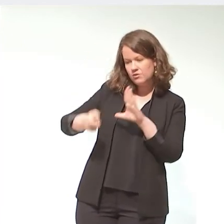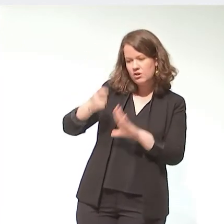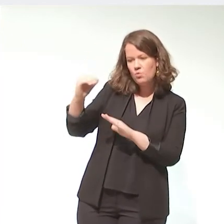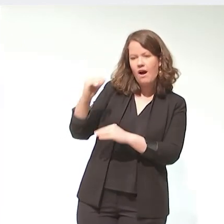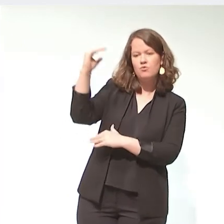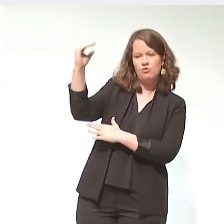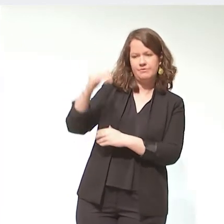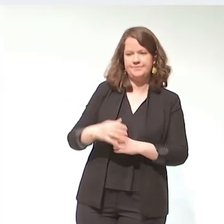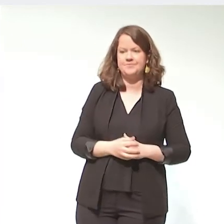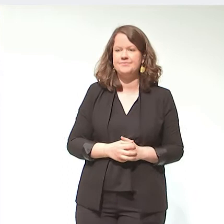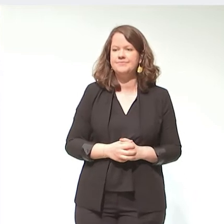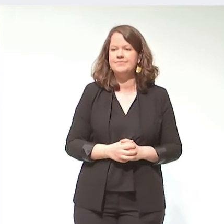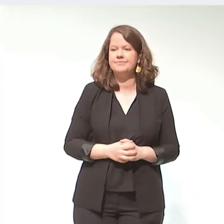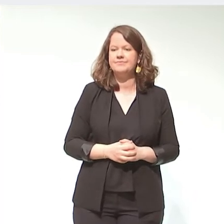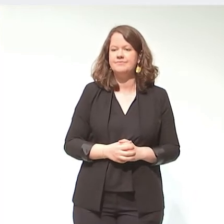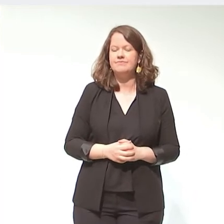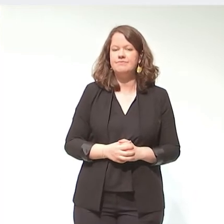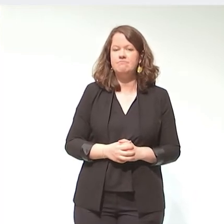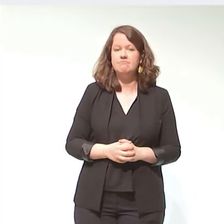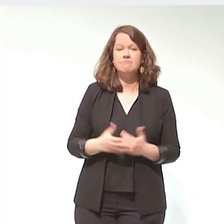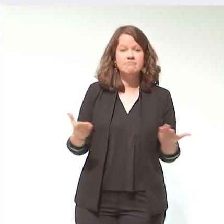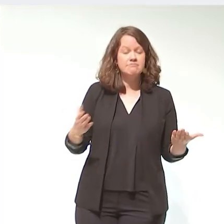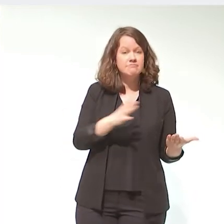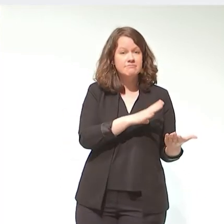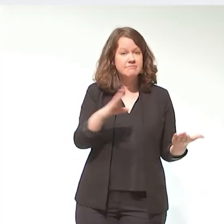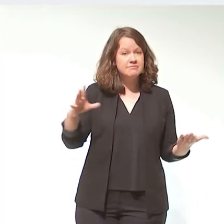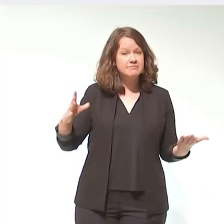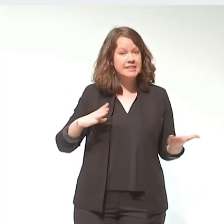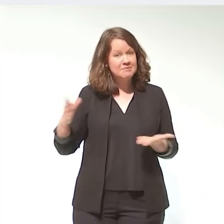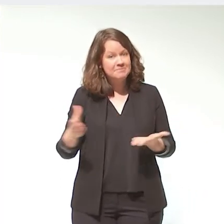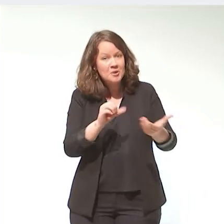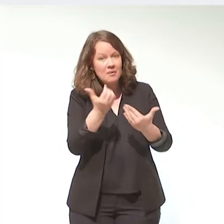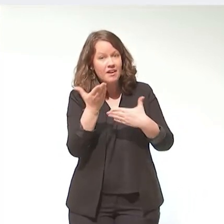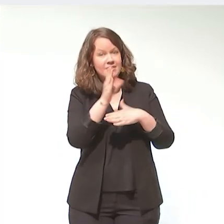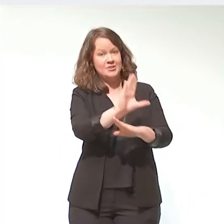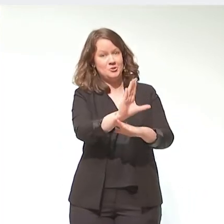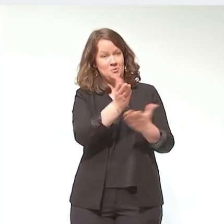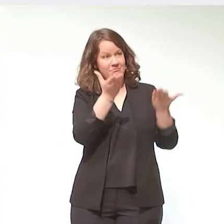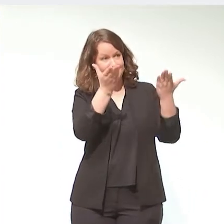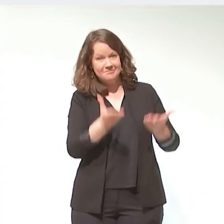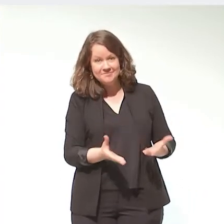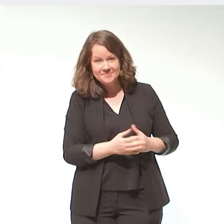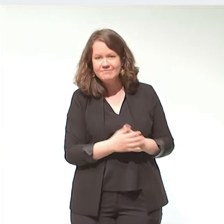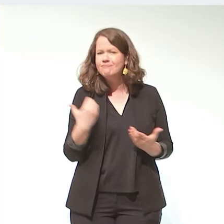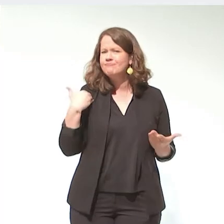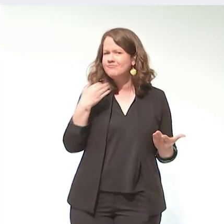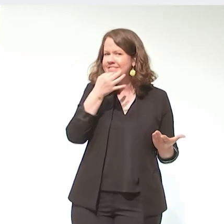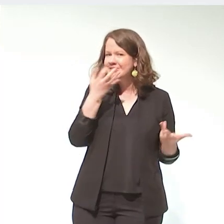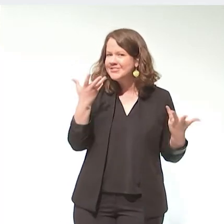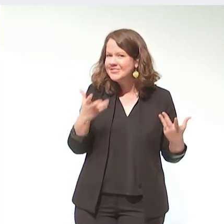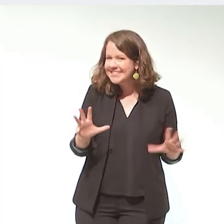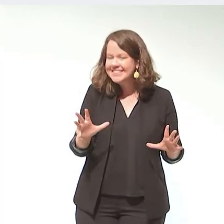of Policy at the European Association for the Education of Adults, EAEA. So let's first hear from